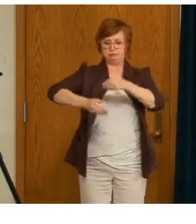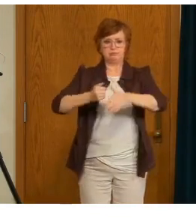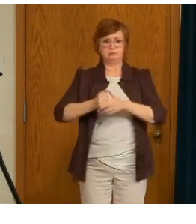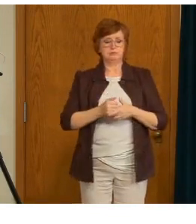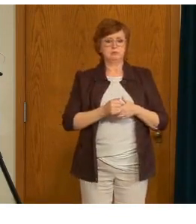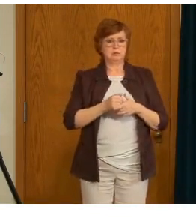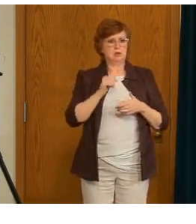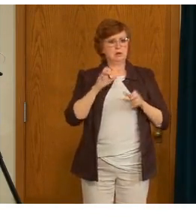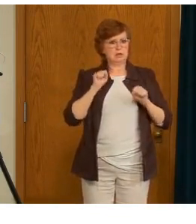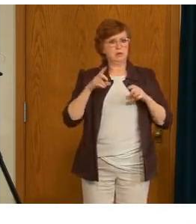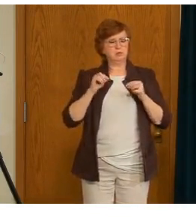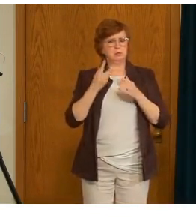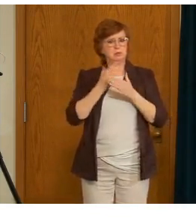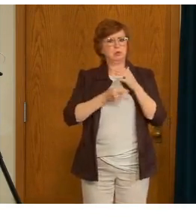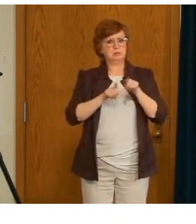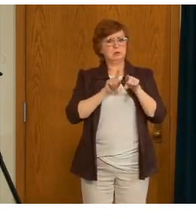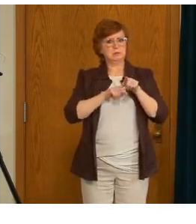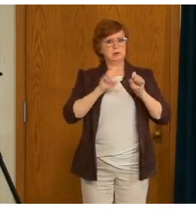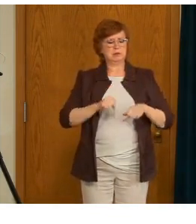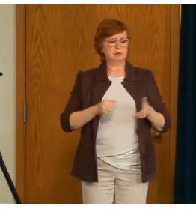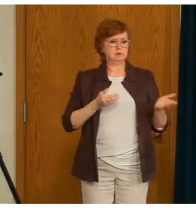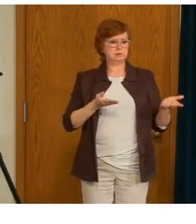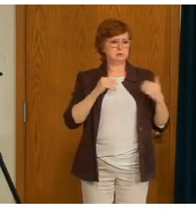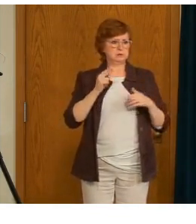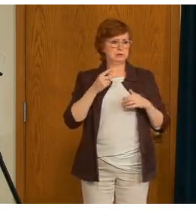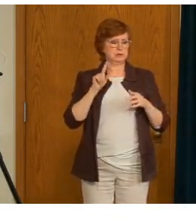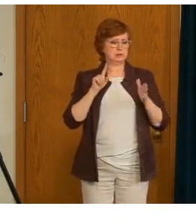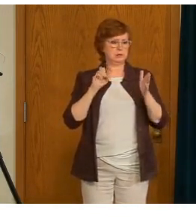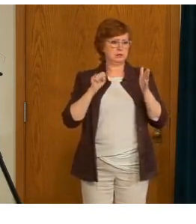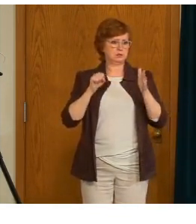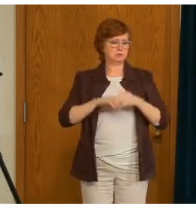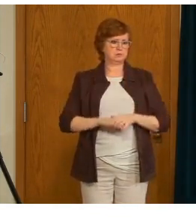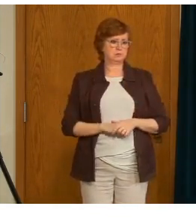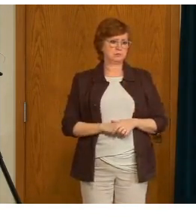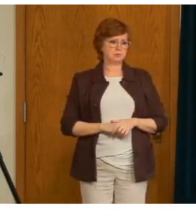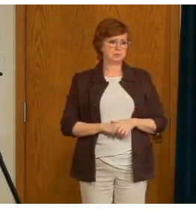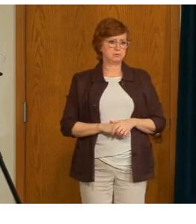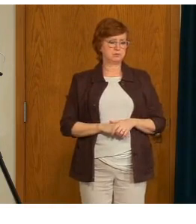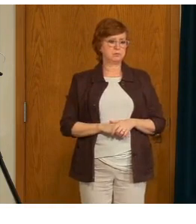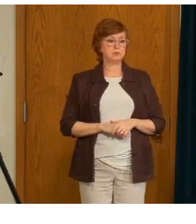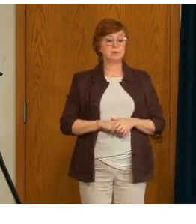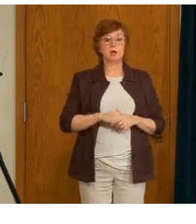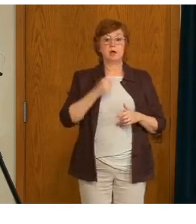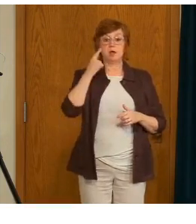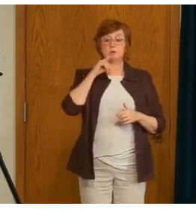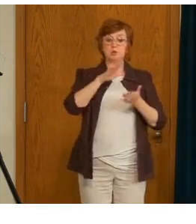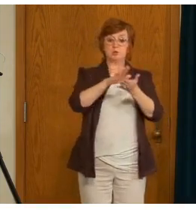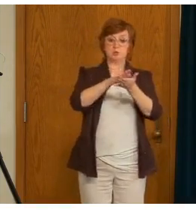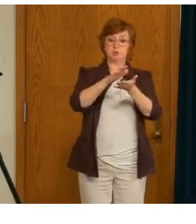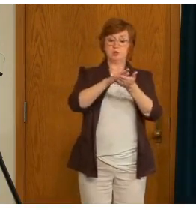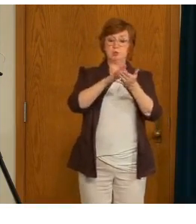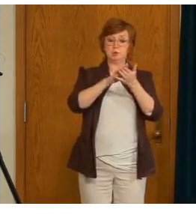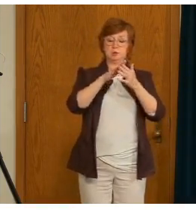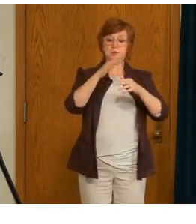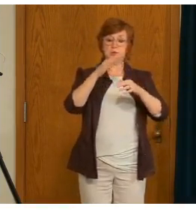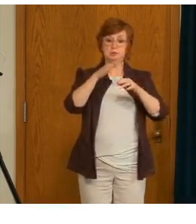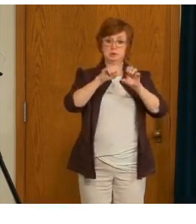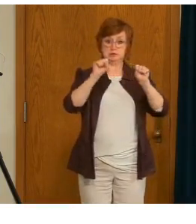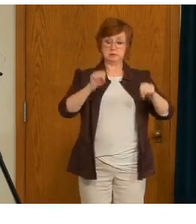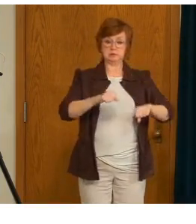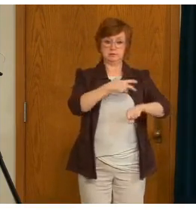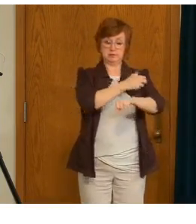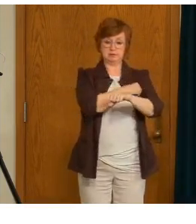time. Follow-up question? With this, you said a lot of the school rollout is still being worked on. Mm-hmm. Is